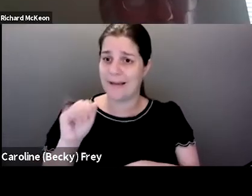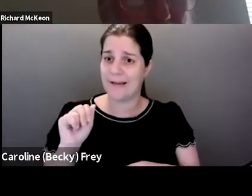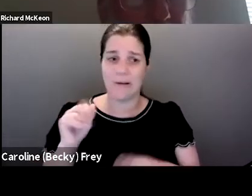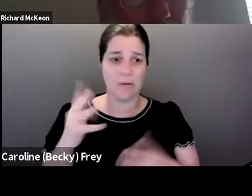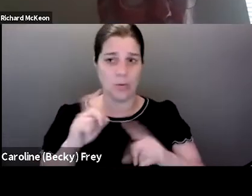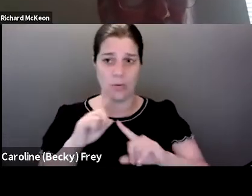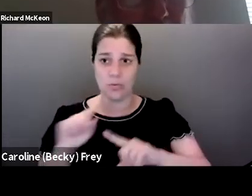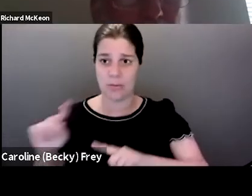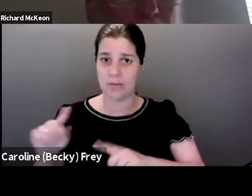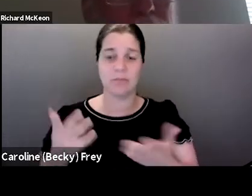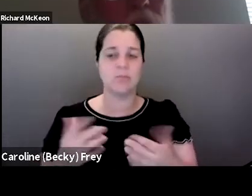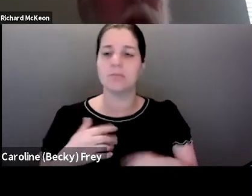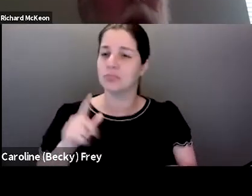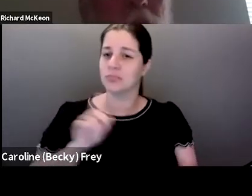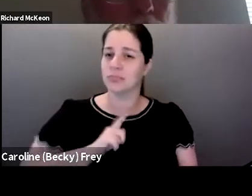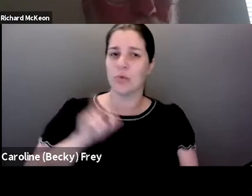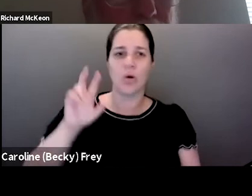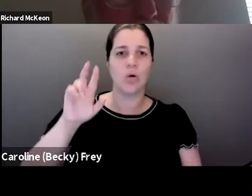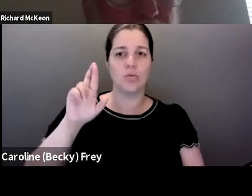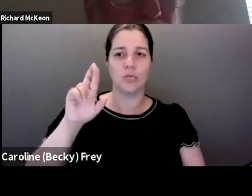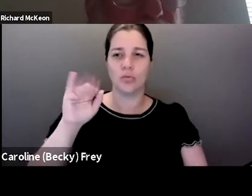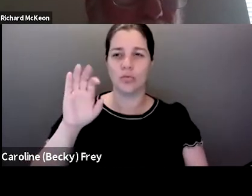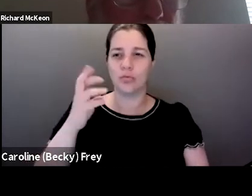I'm happy to do that. Just like the current